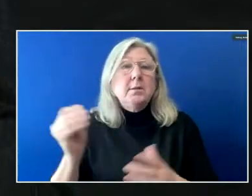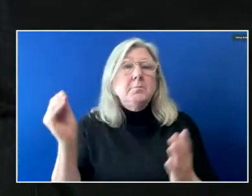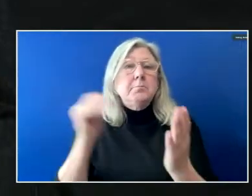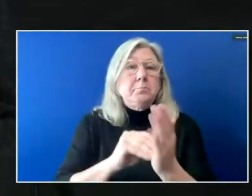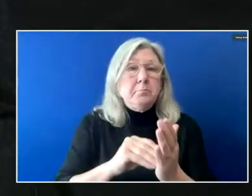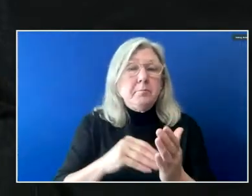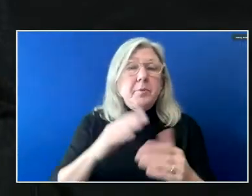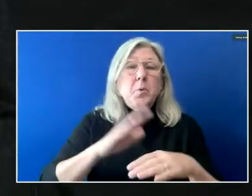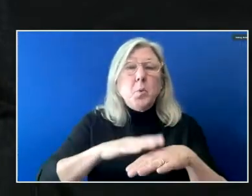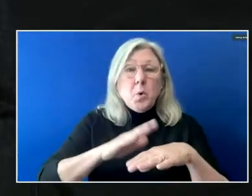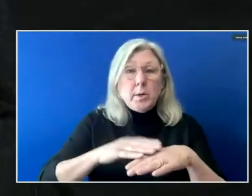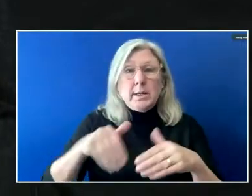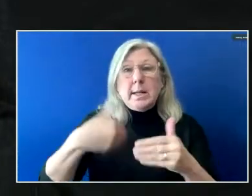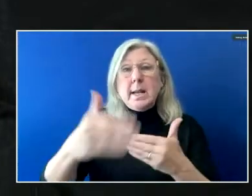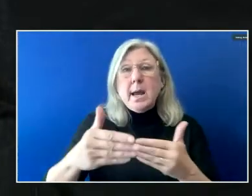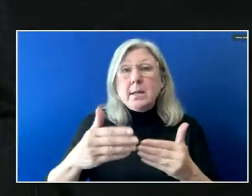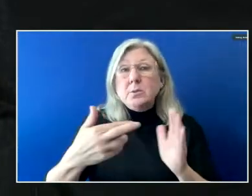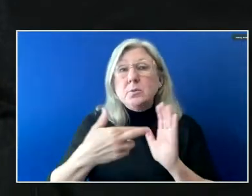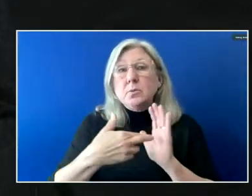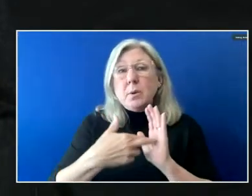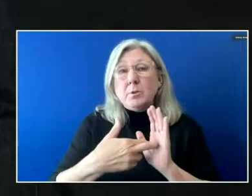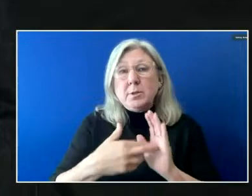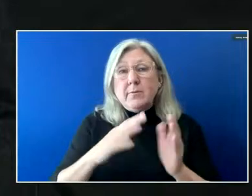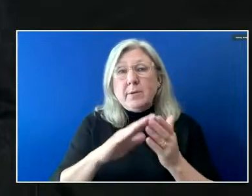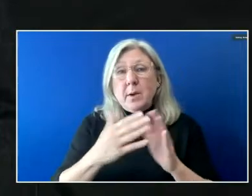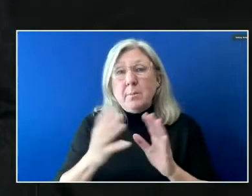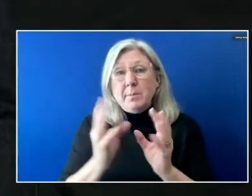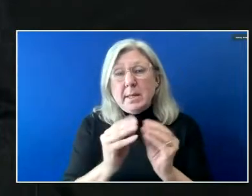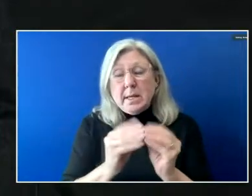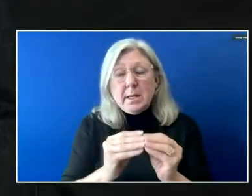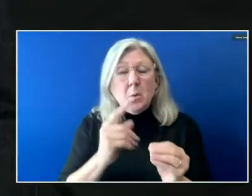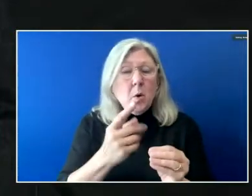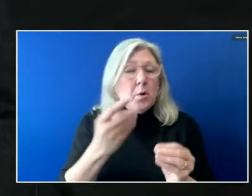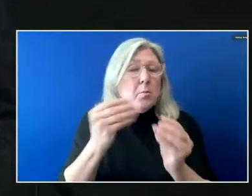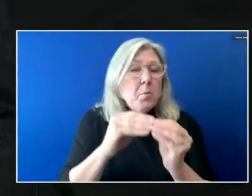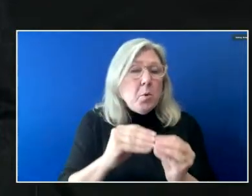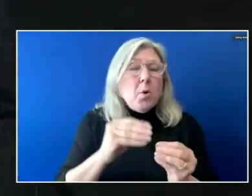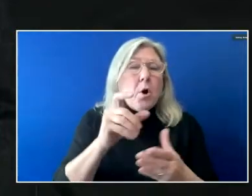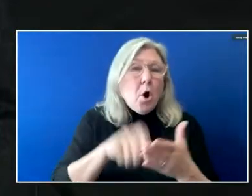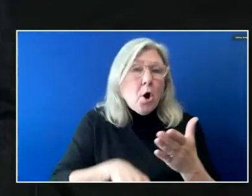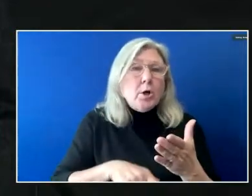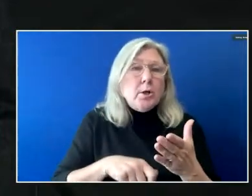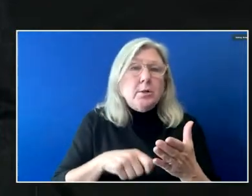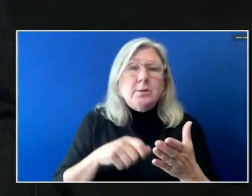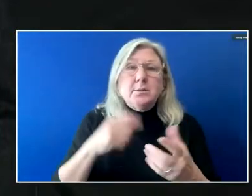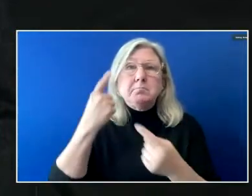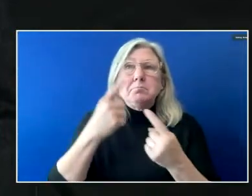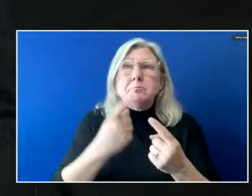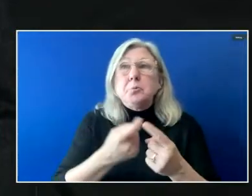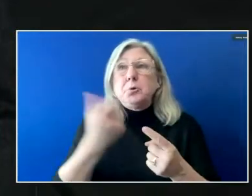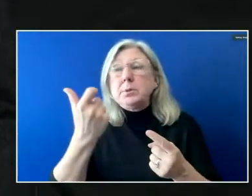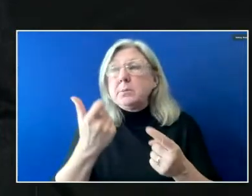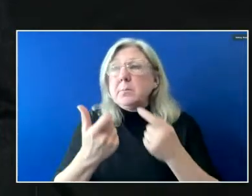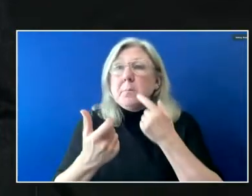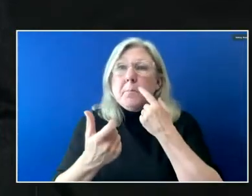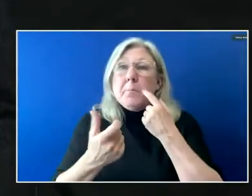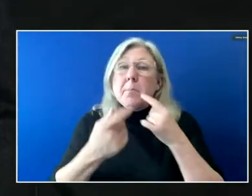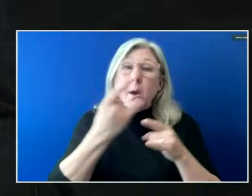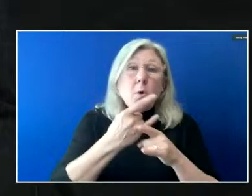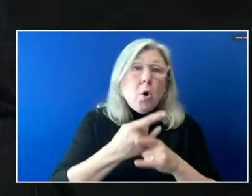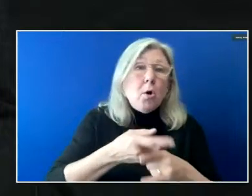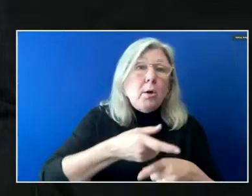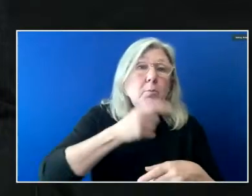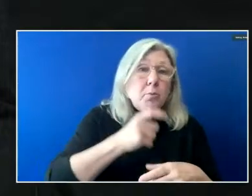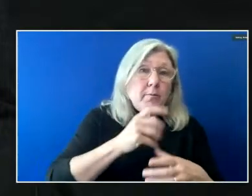town meeting one or more articles that consider repealing such Town ordinances as those pertaining to alcoholic beverages